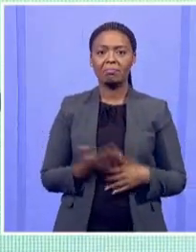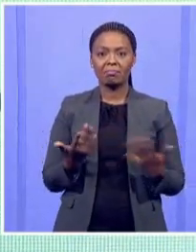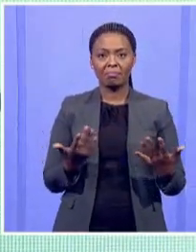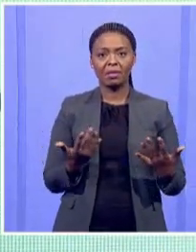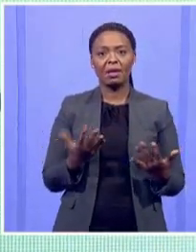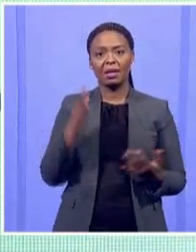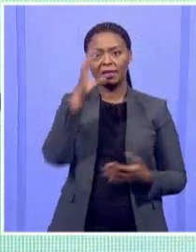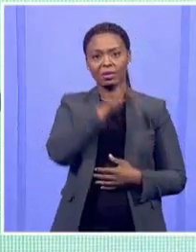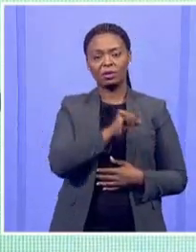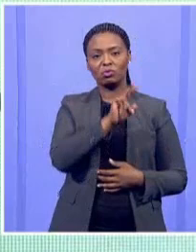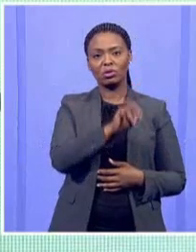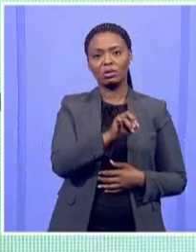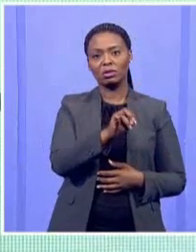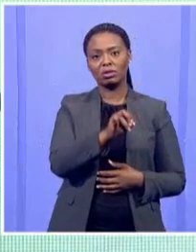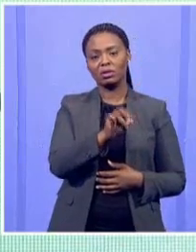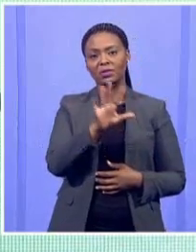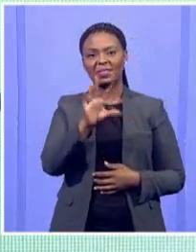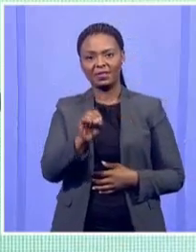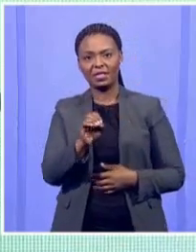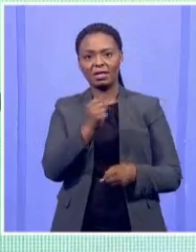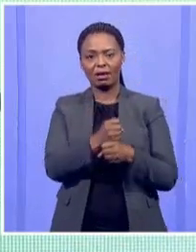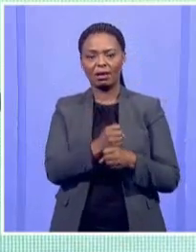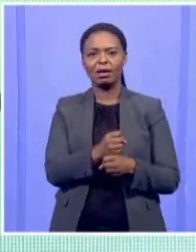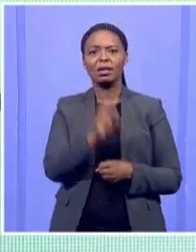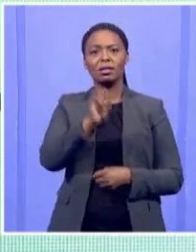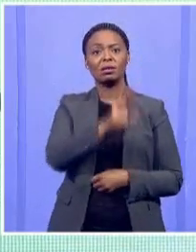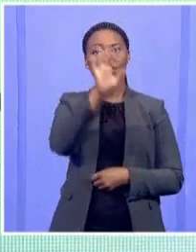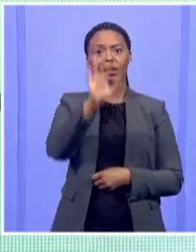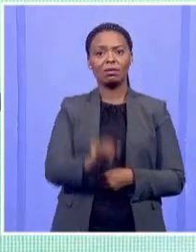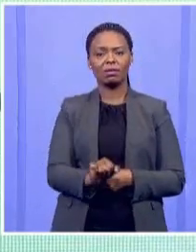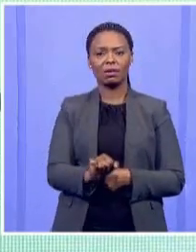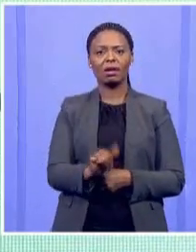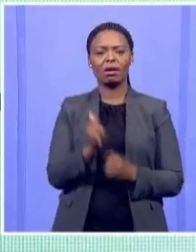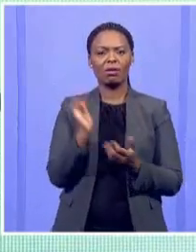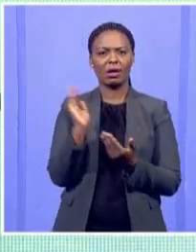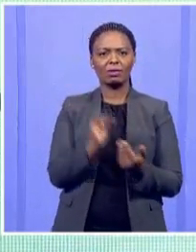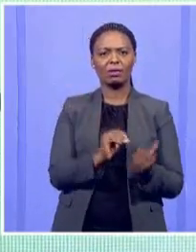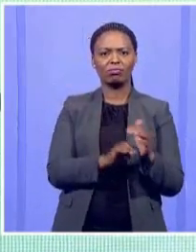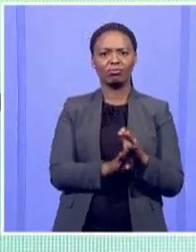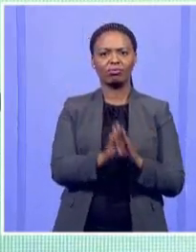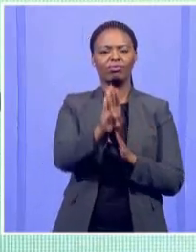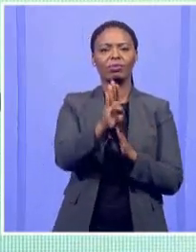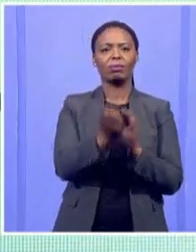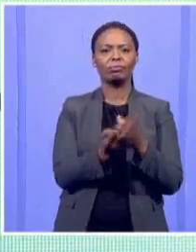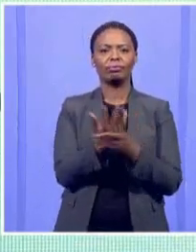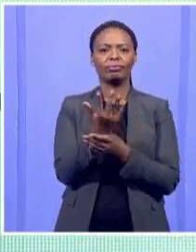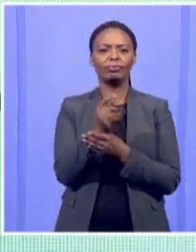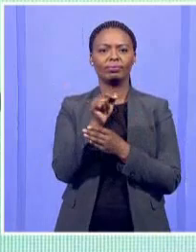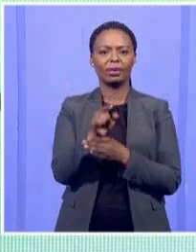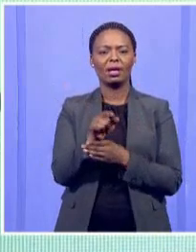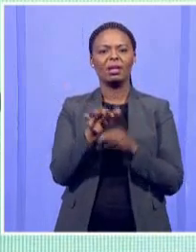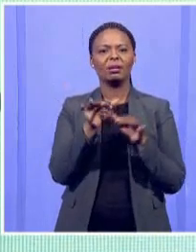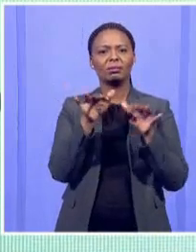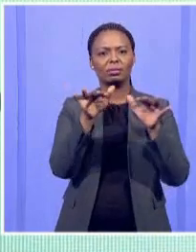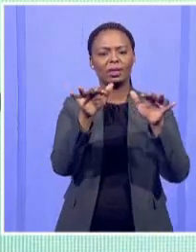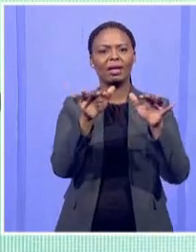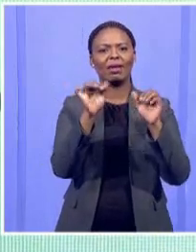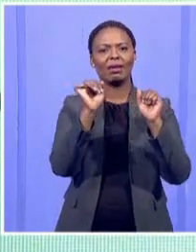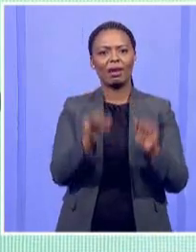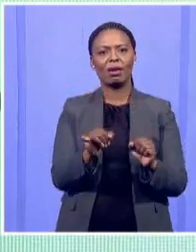by 2050, South Africa is expected to have grown its population by over 15